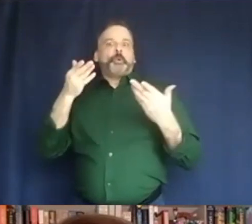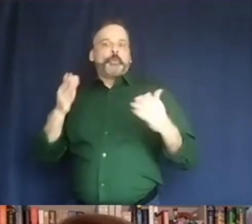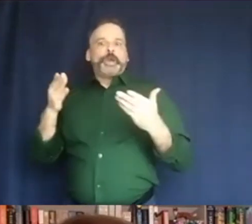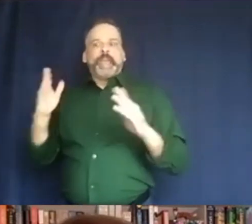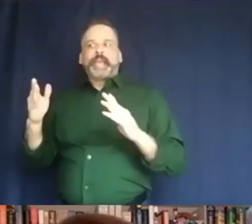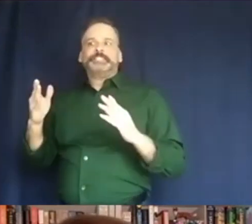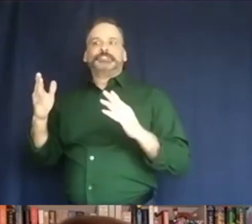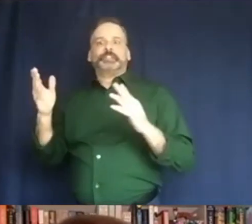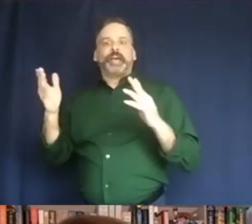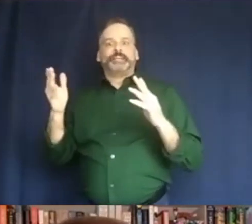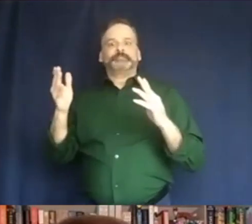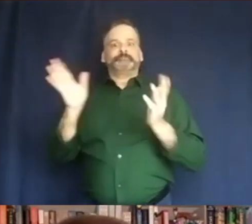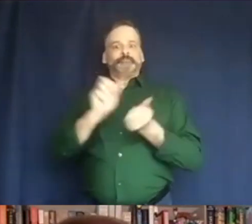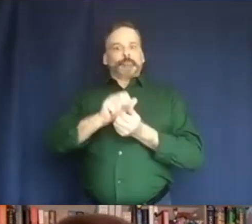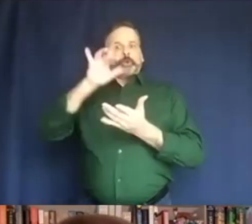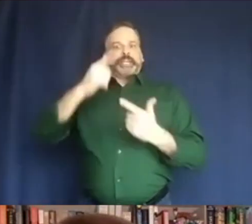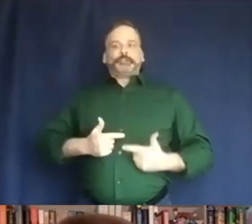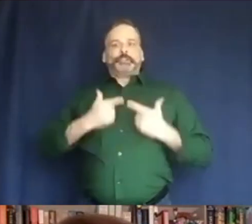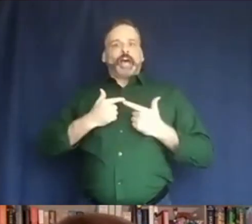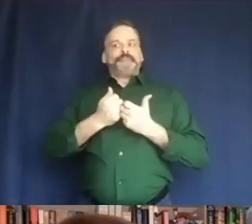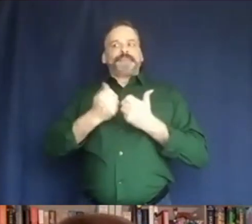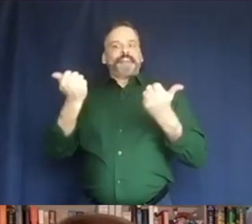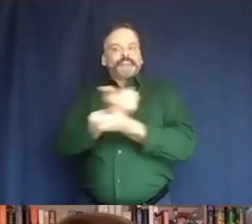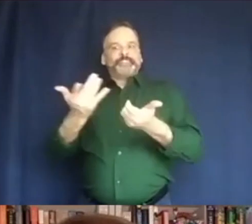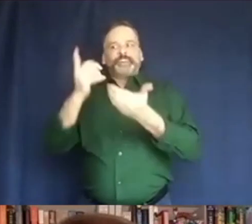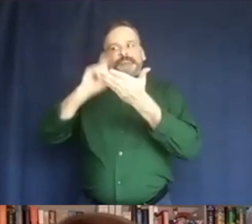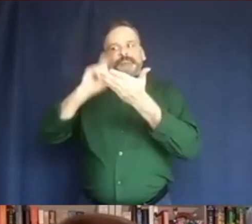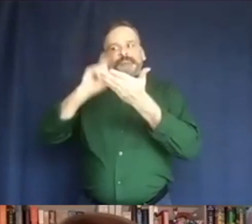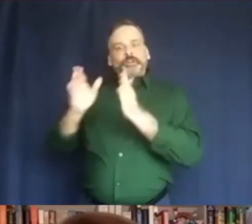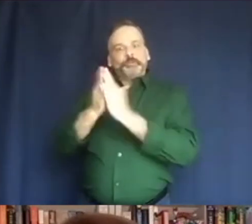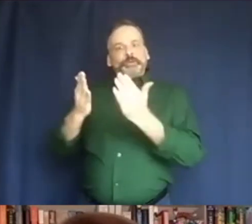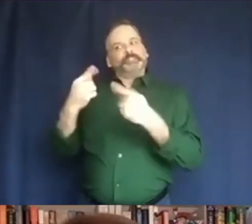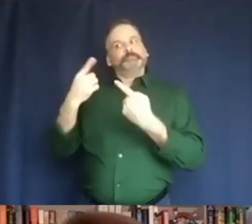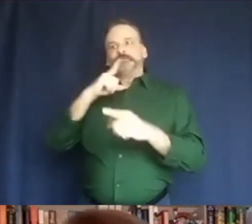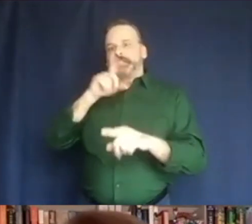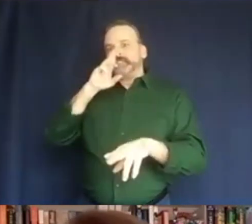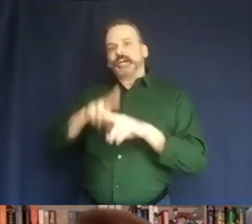life so much of what I've explored in the book has been really fun as well. Yeah.